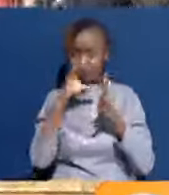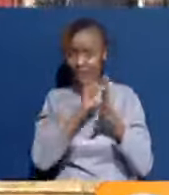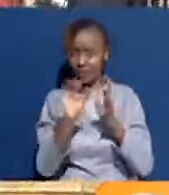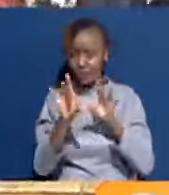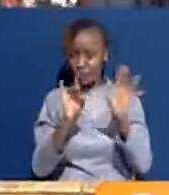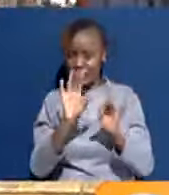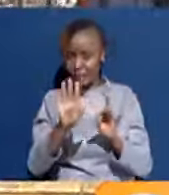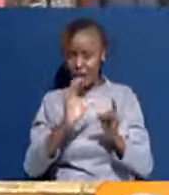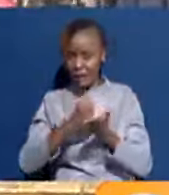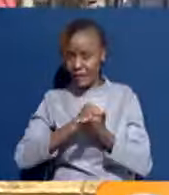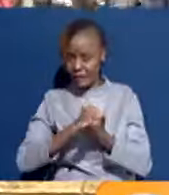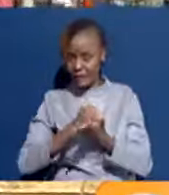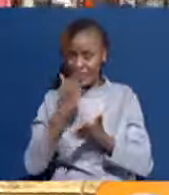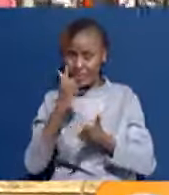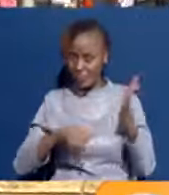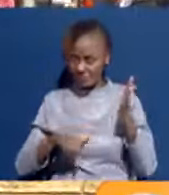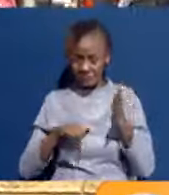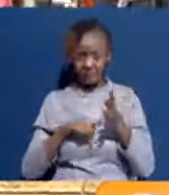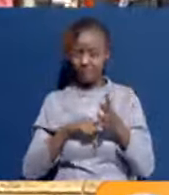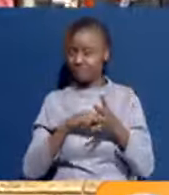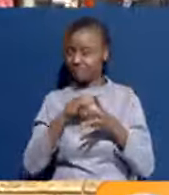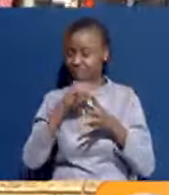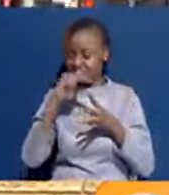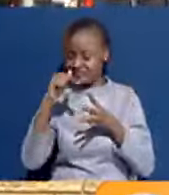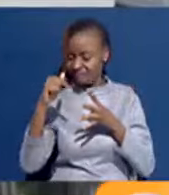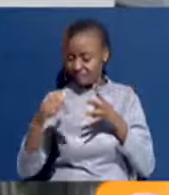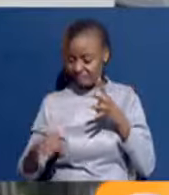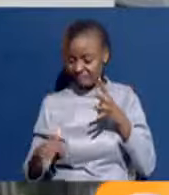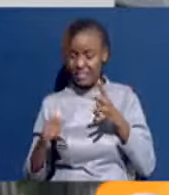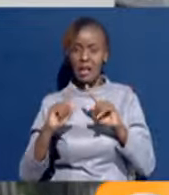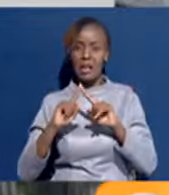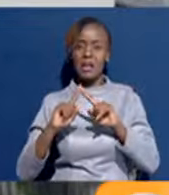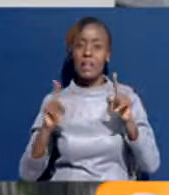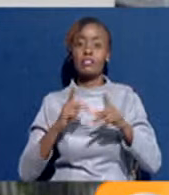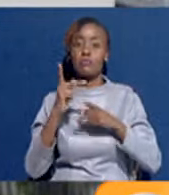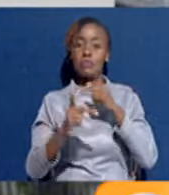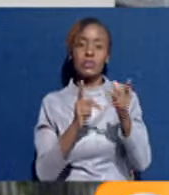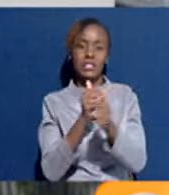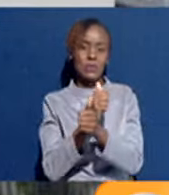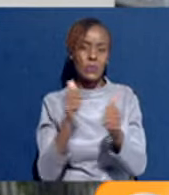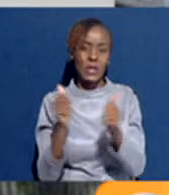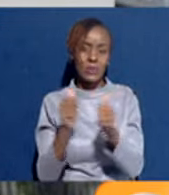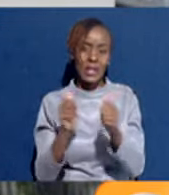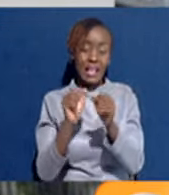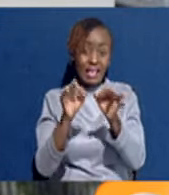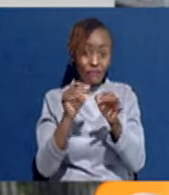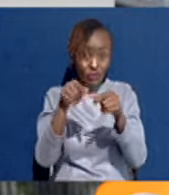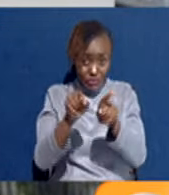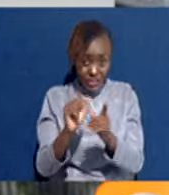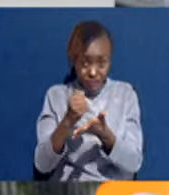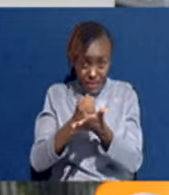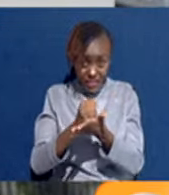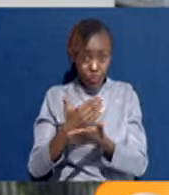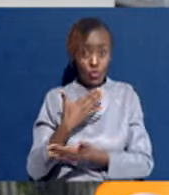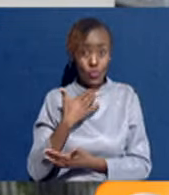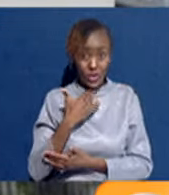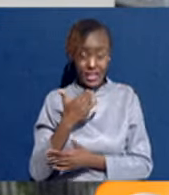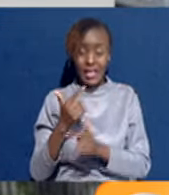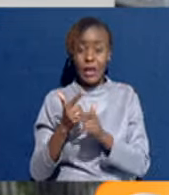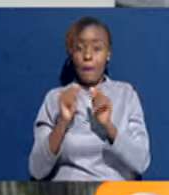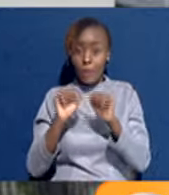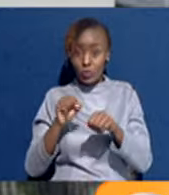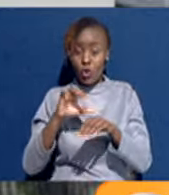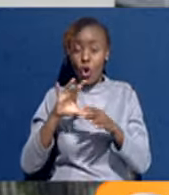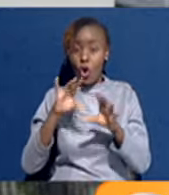passports, says the process has been streamlined. Those waiting for the travel document can collect them in